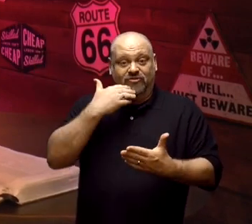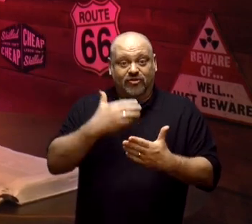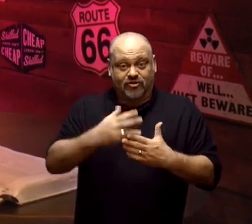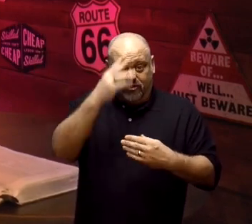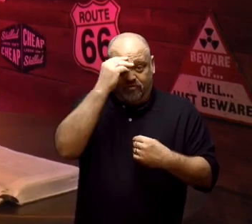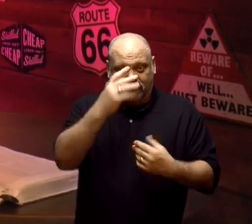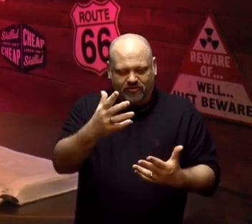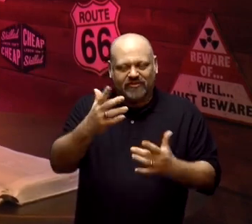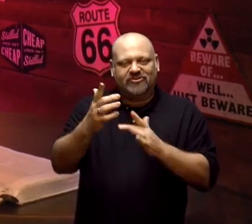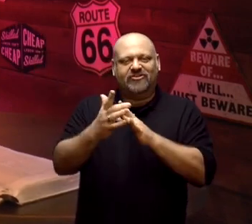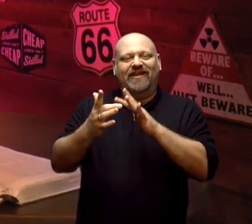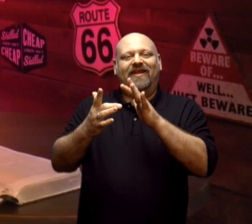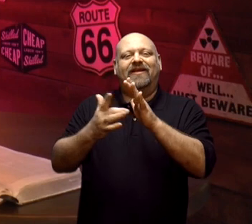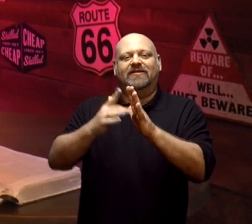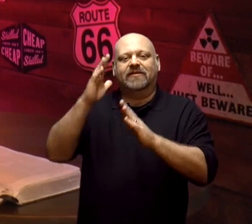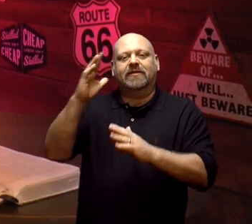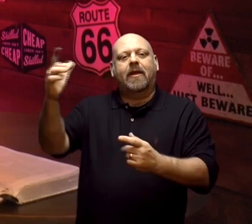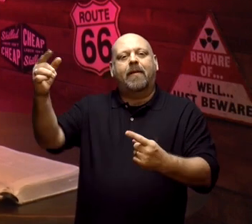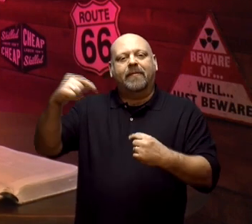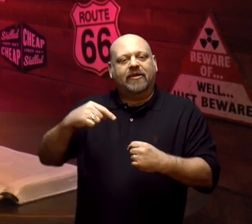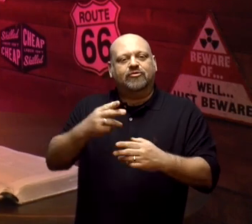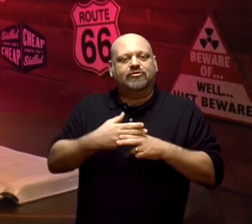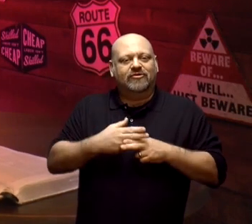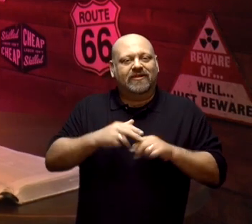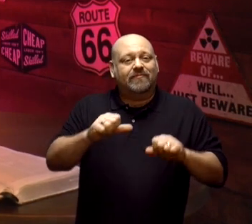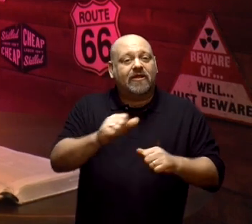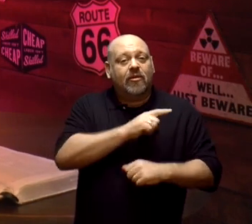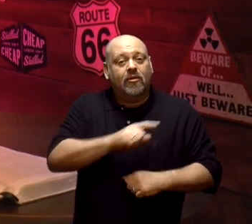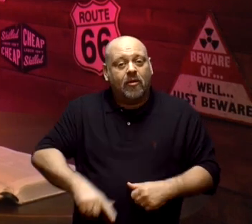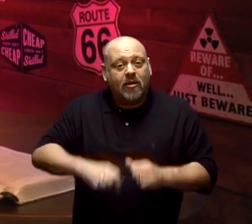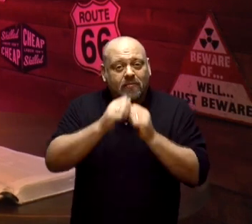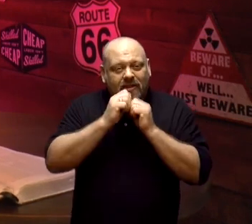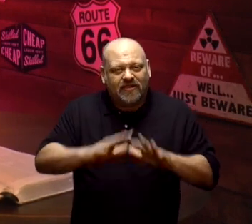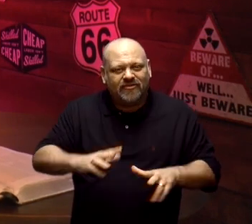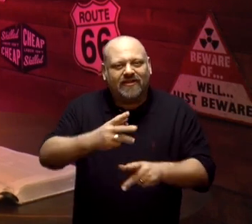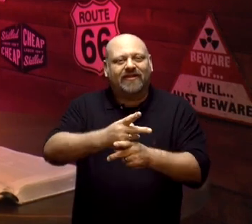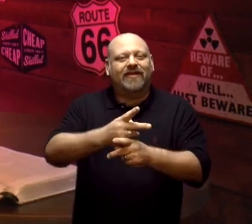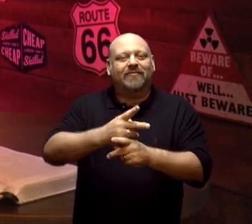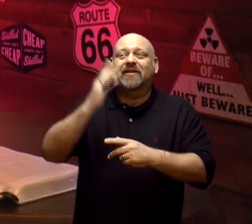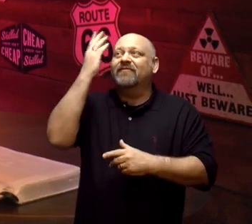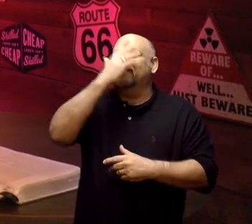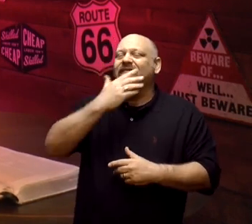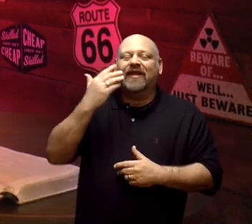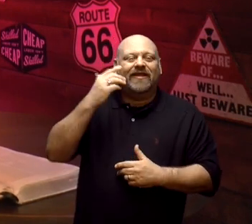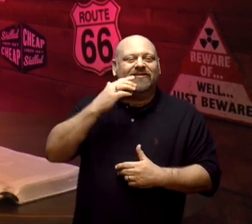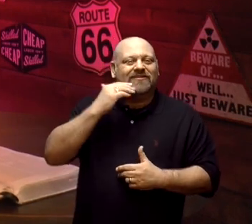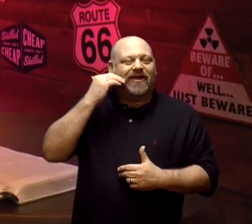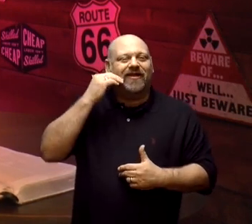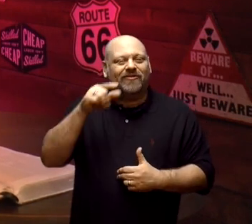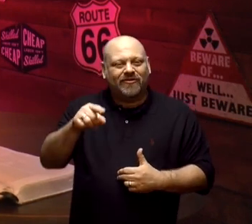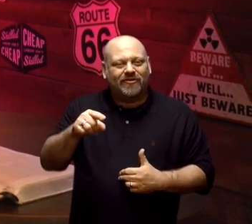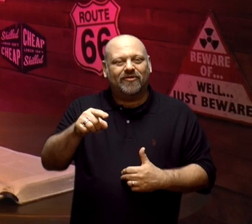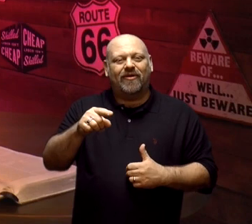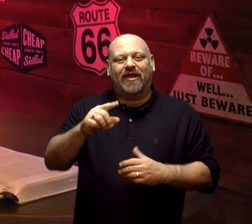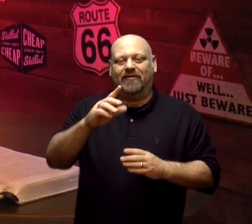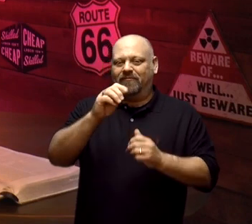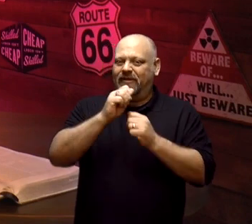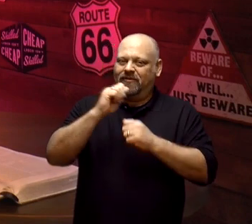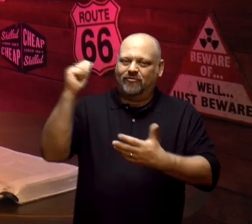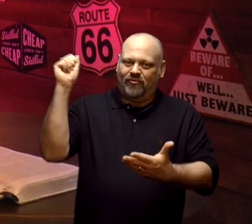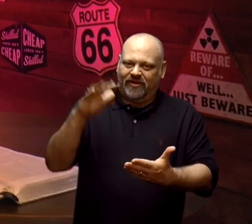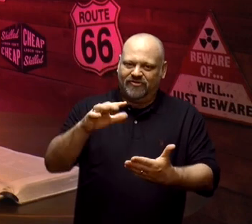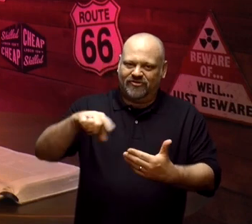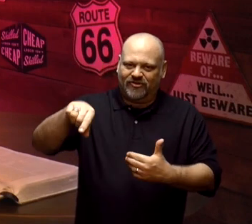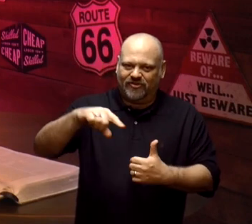news. Jesus is coming soon. May the Lord bless you and keep you and make his face to shine upon you and be gracious